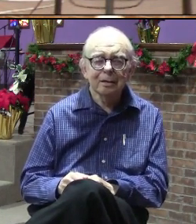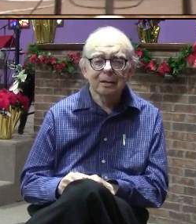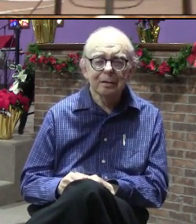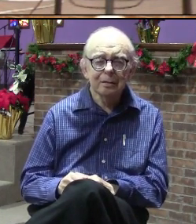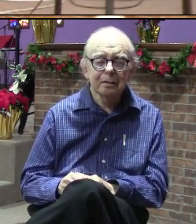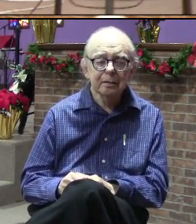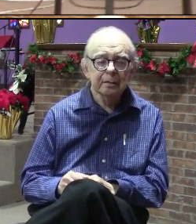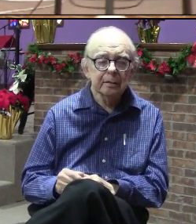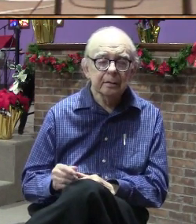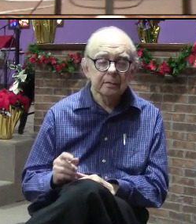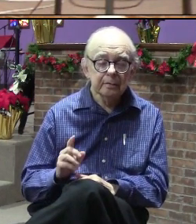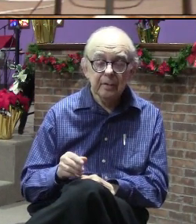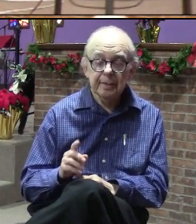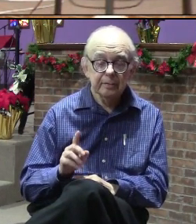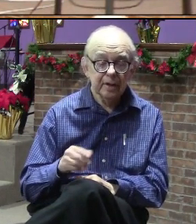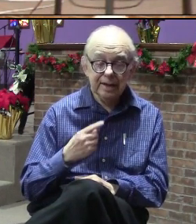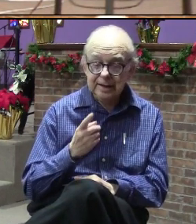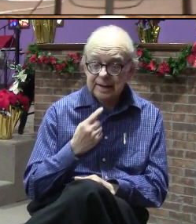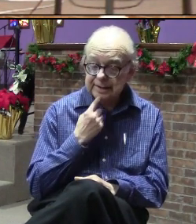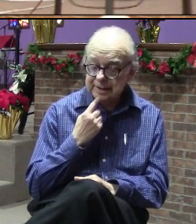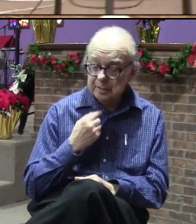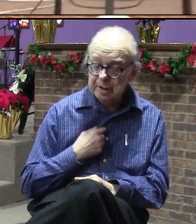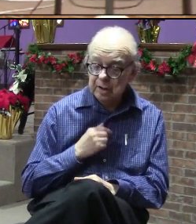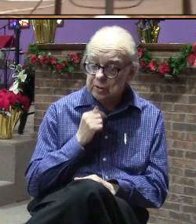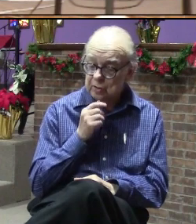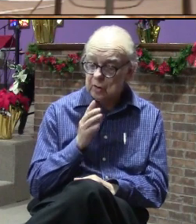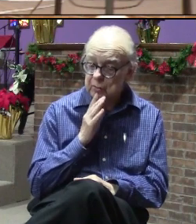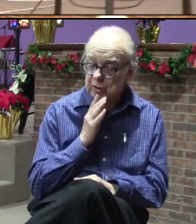Would you not talk to me, dude?